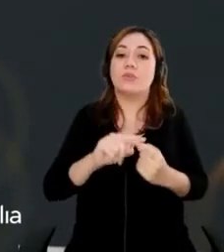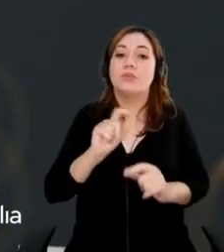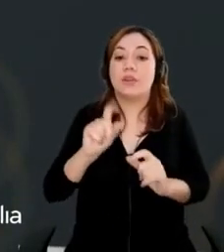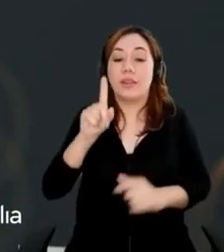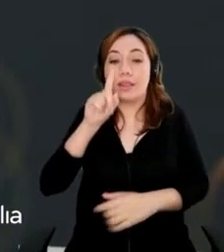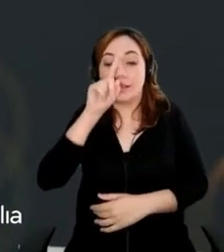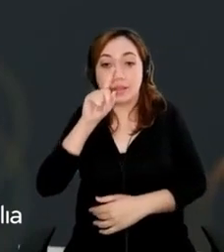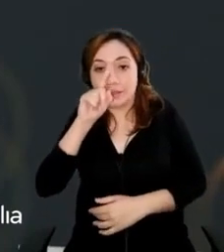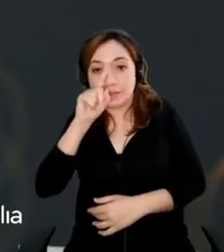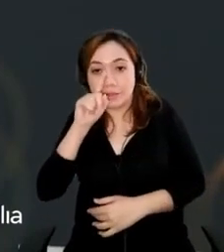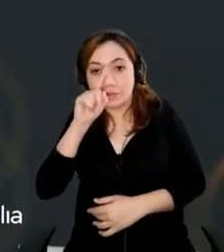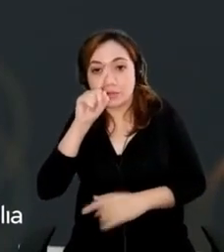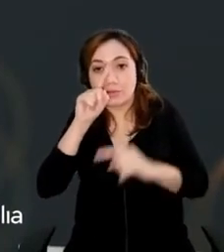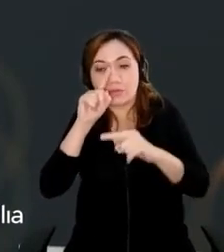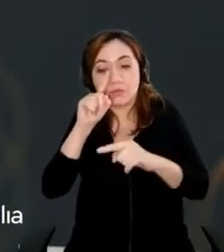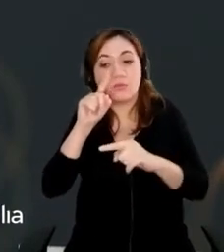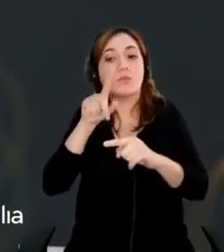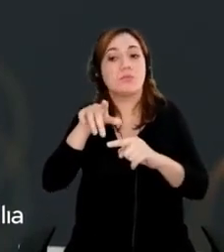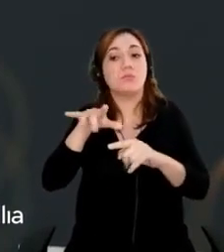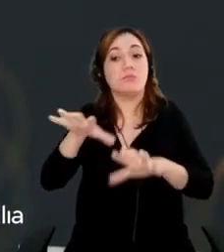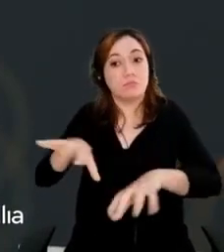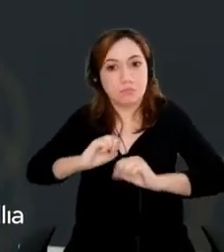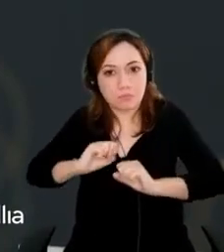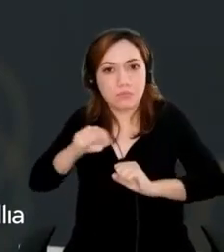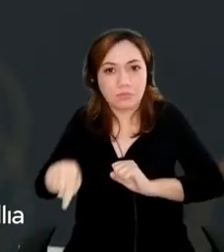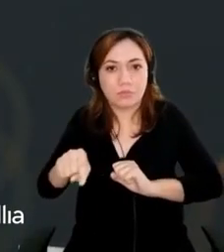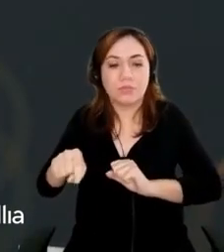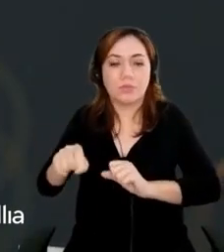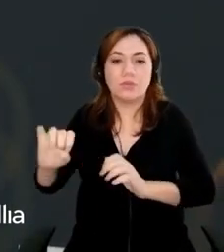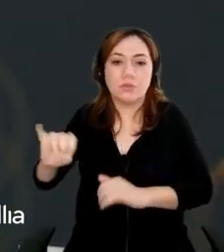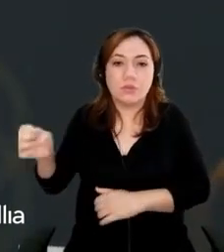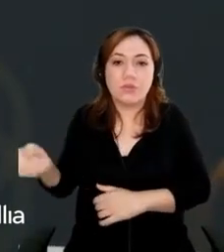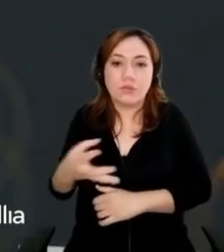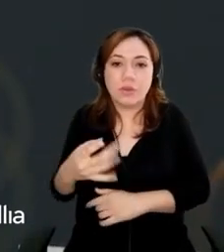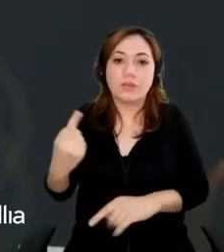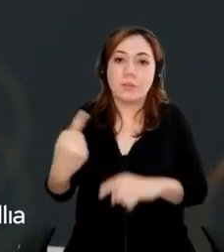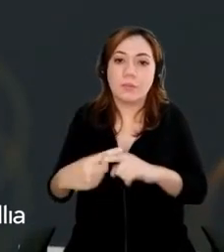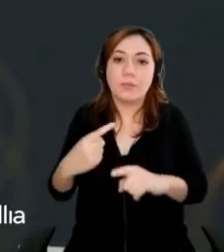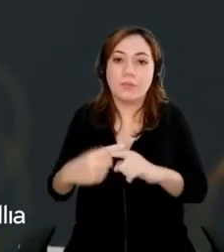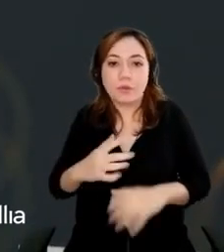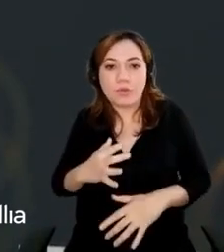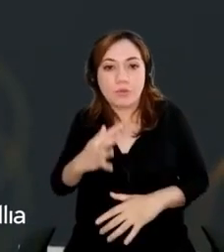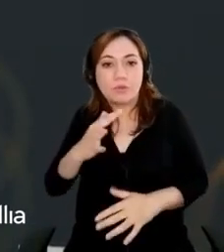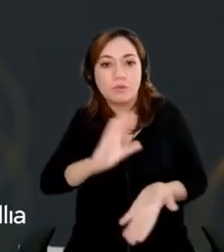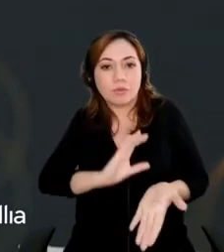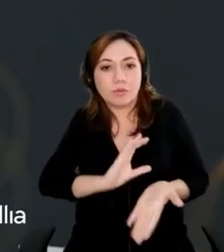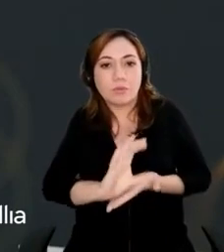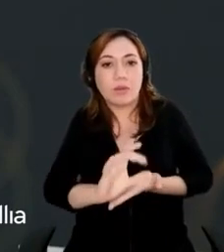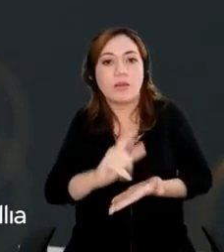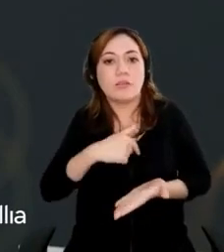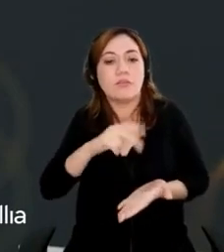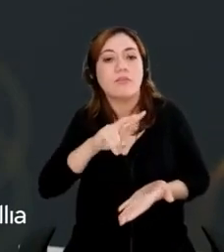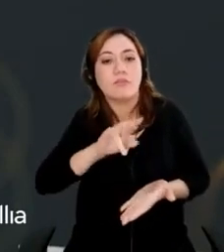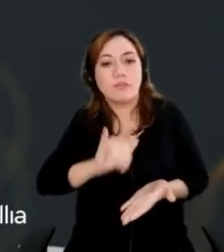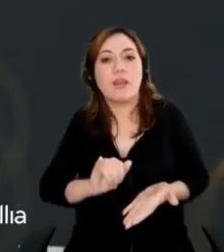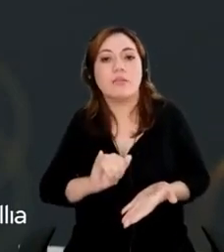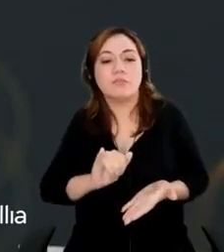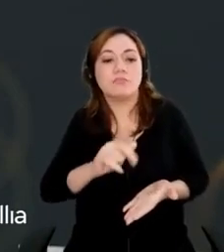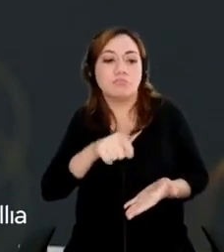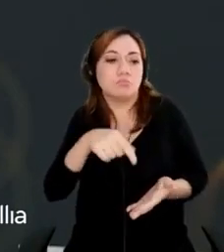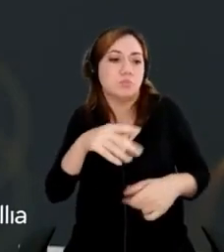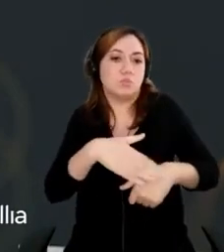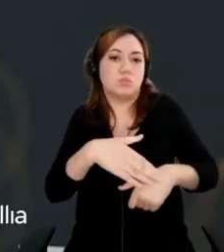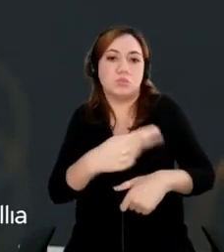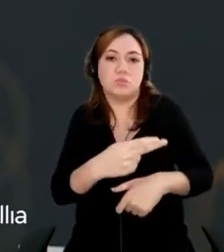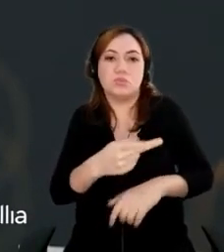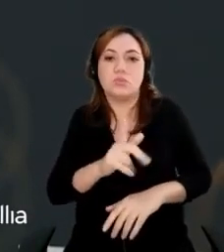an innovation, which is typically the upfront investment before it proves itself out, and eliminate that